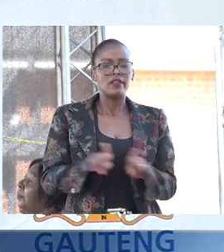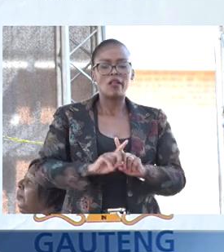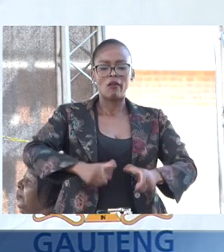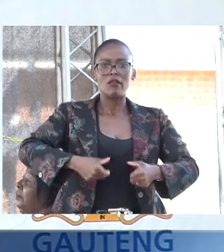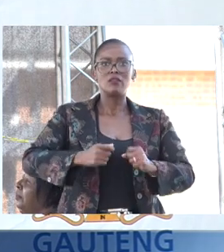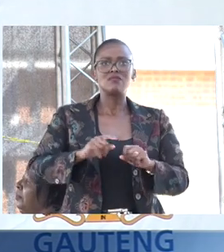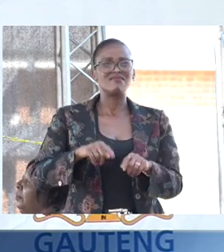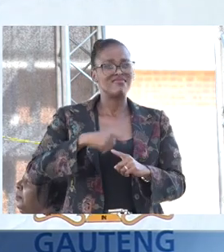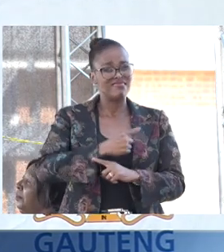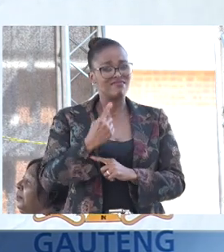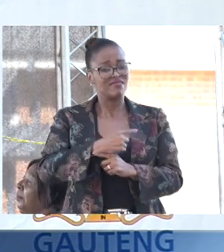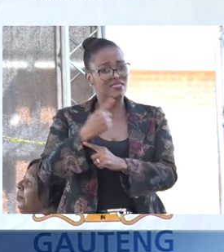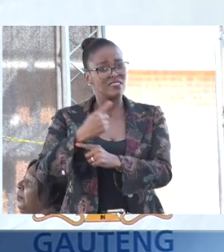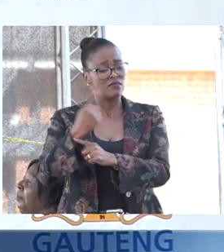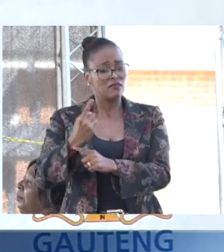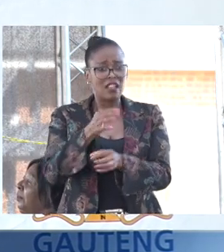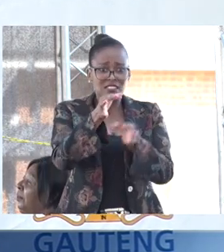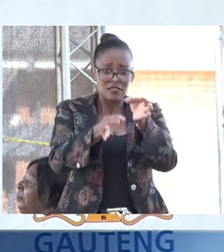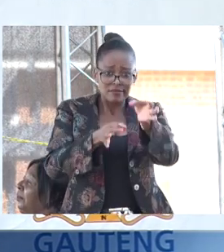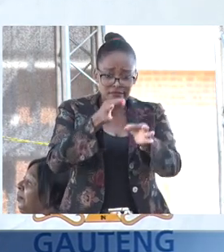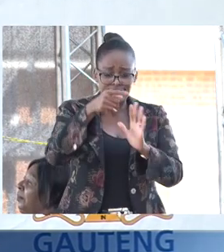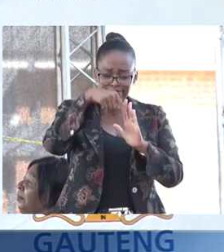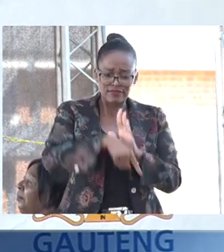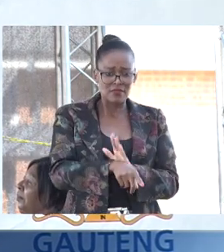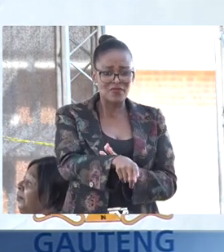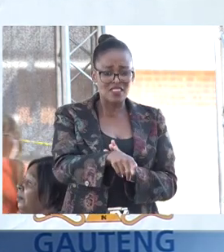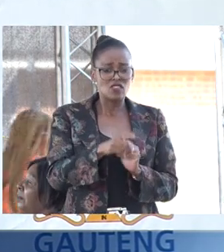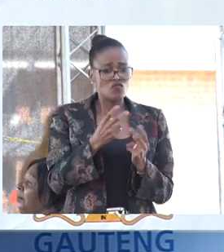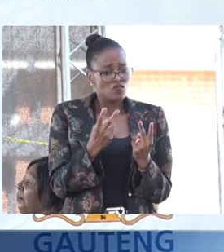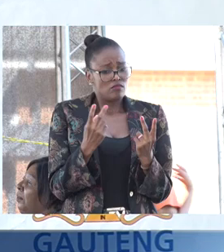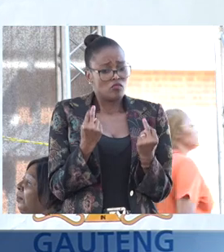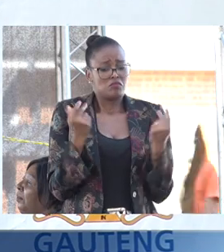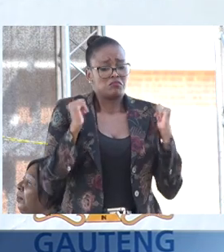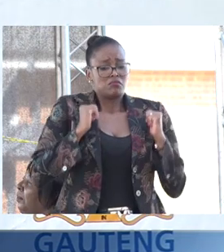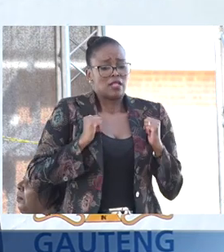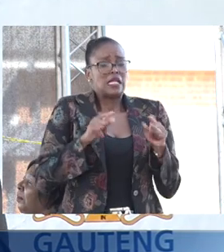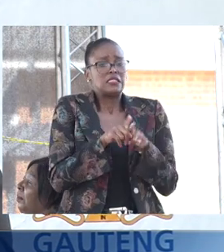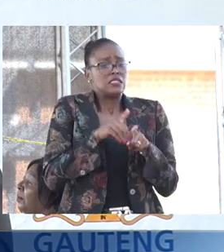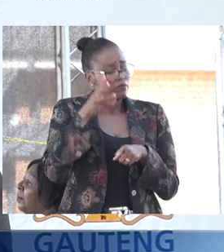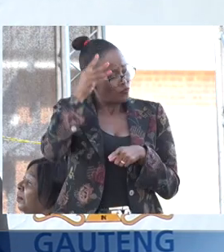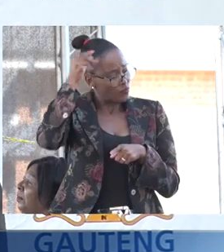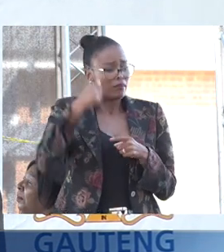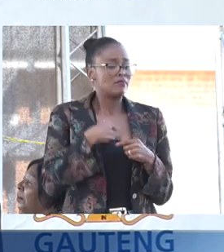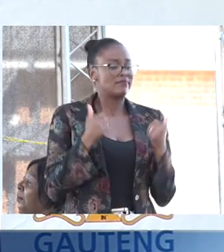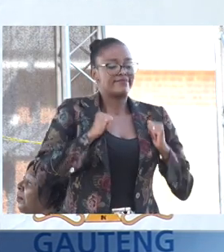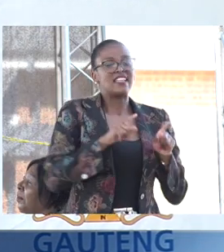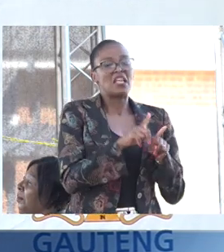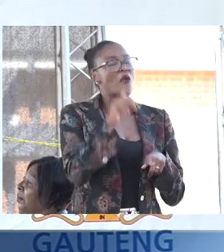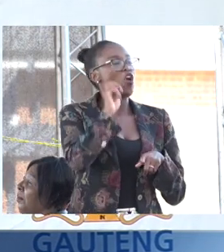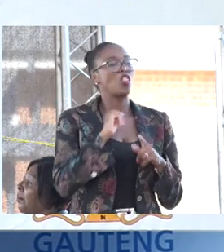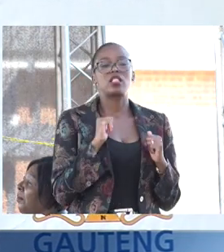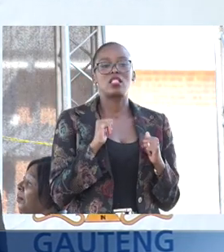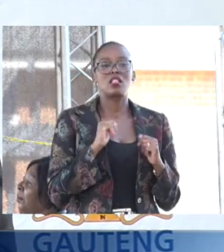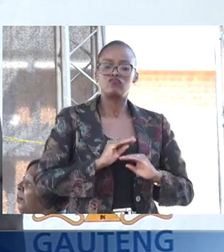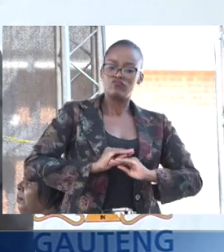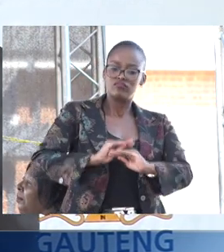every day. Explain to them that the same used school bag carries the same dreams as the new one. Teach them not